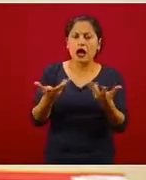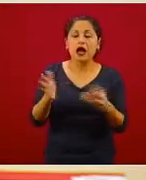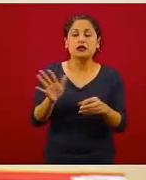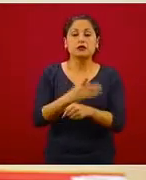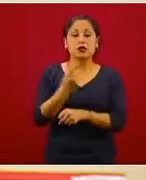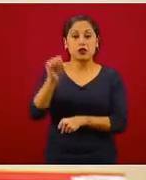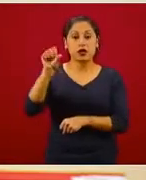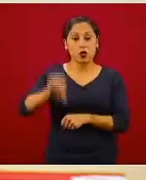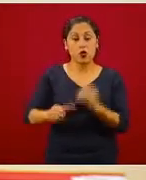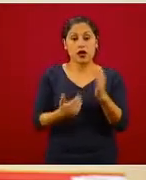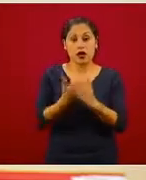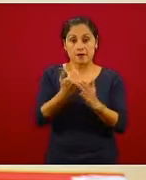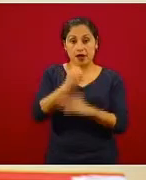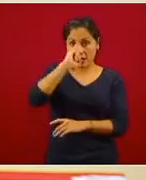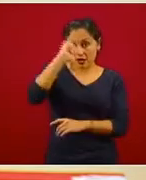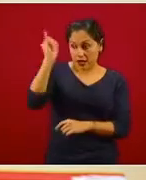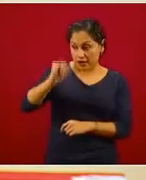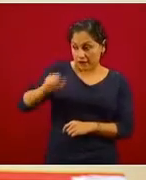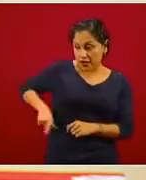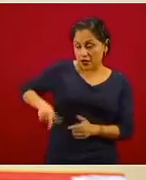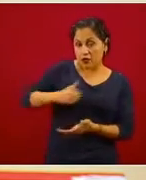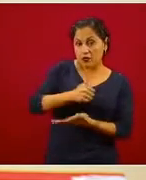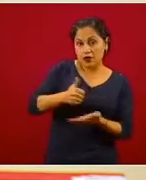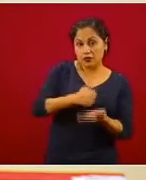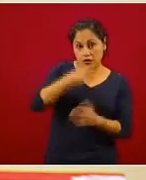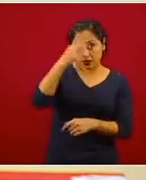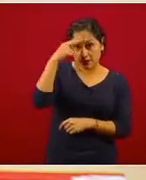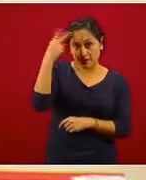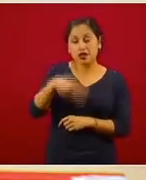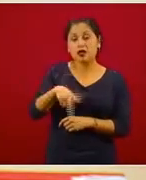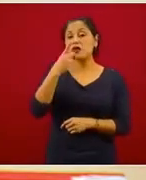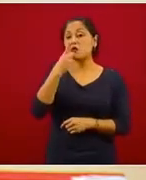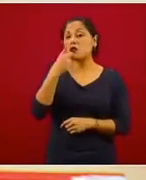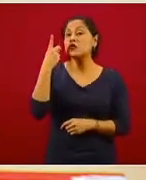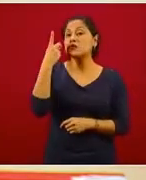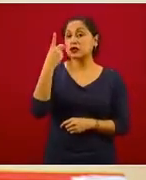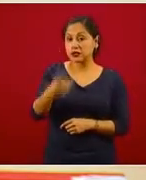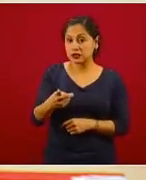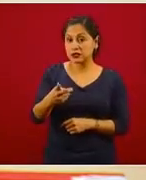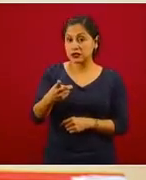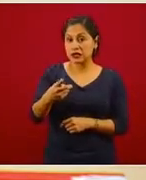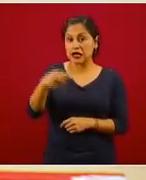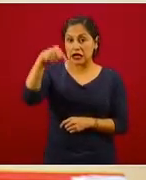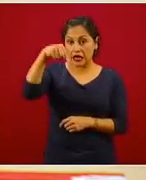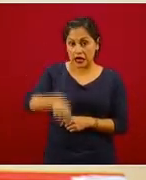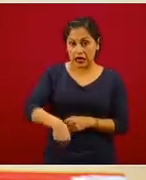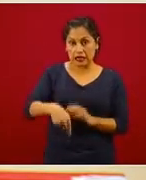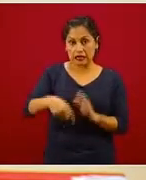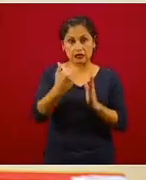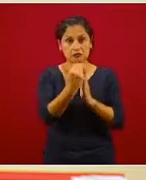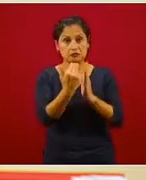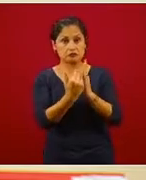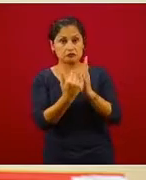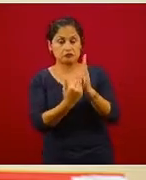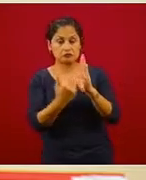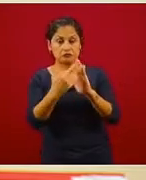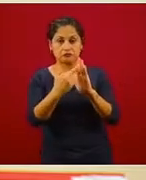So what's the next step in this status? Just this morning, the major in